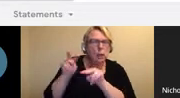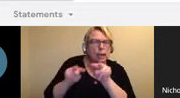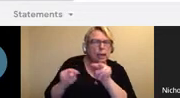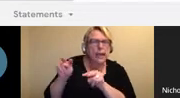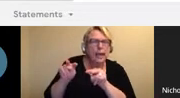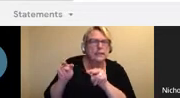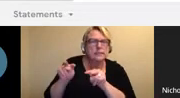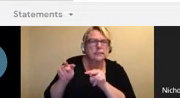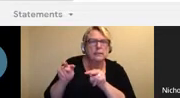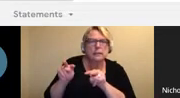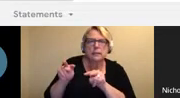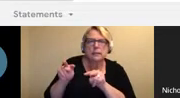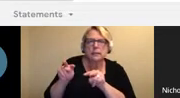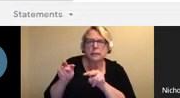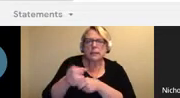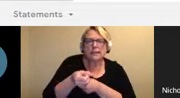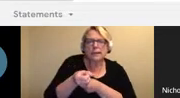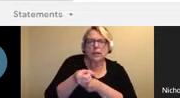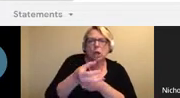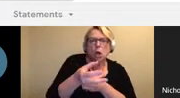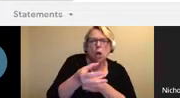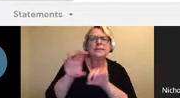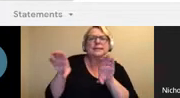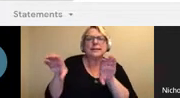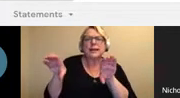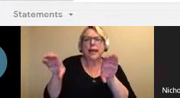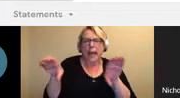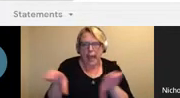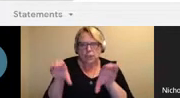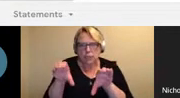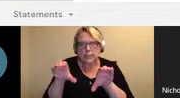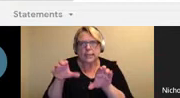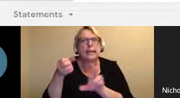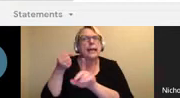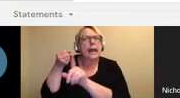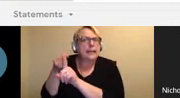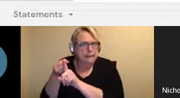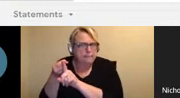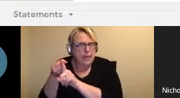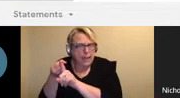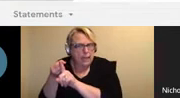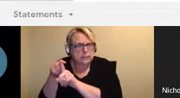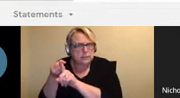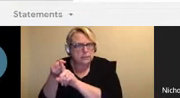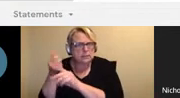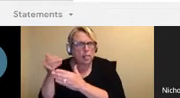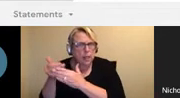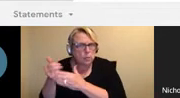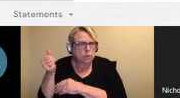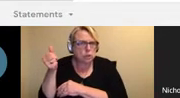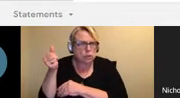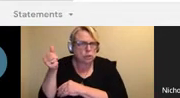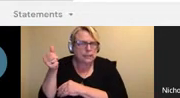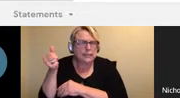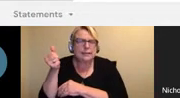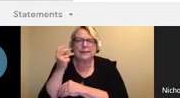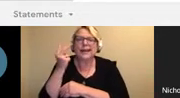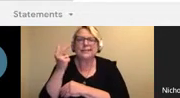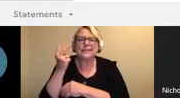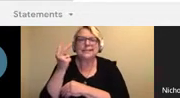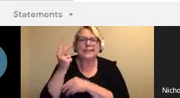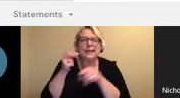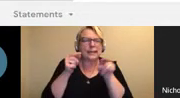the causes, actions, and impacts section a little bit closer and see what is common between the